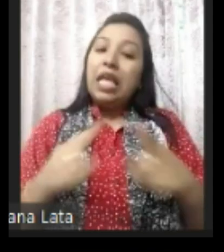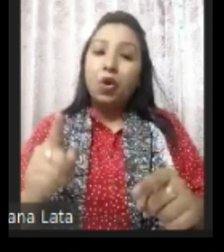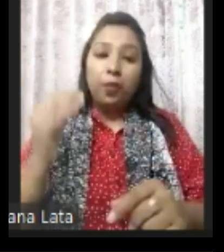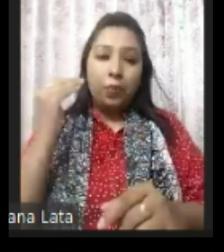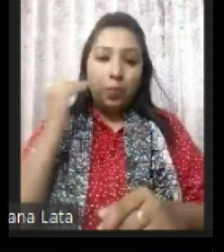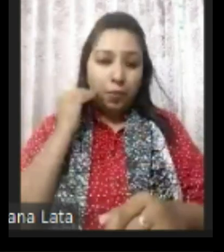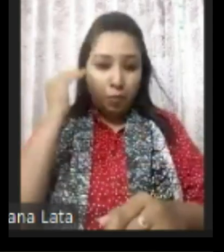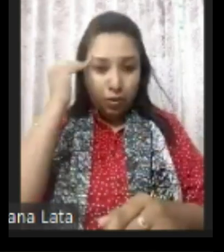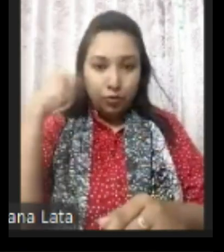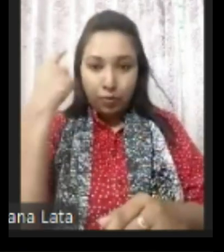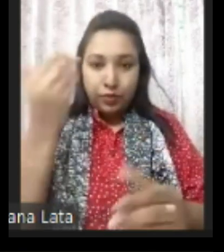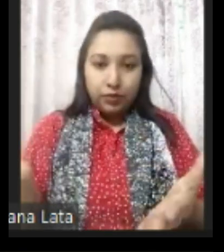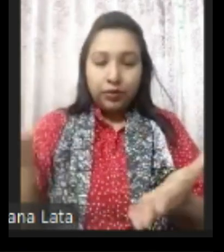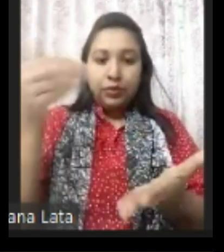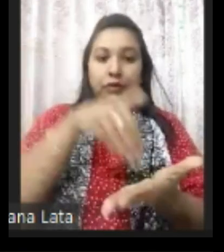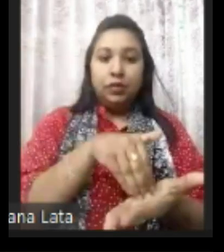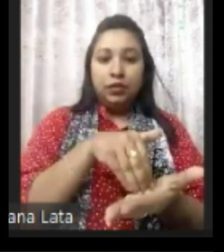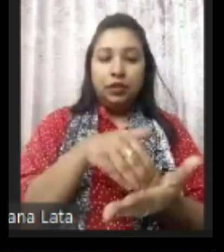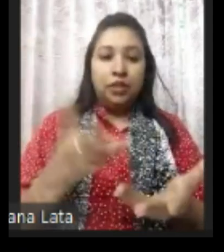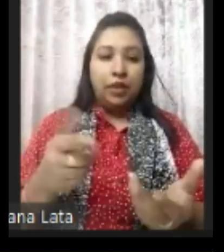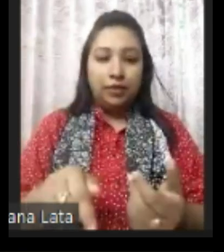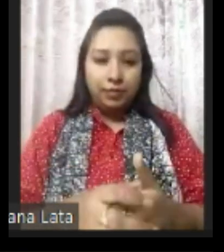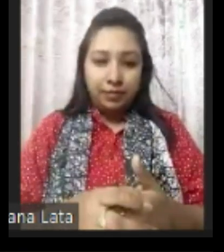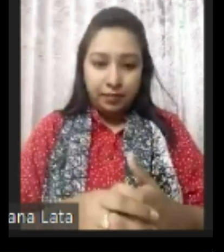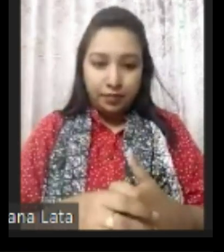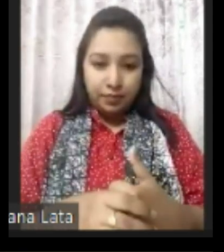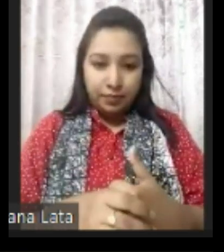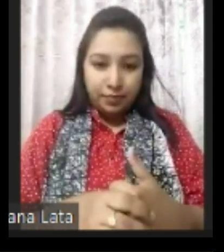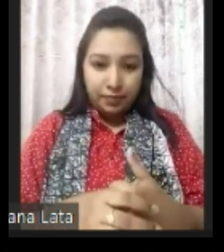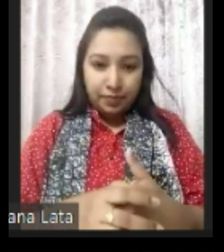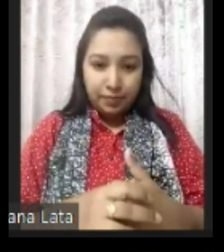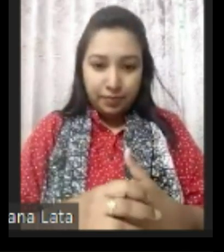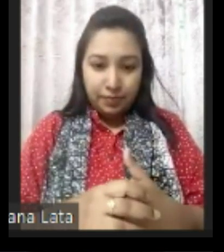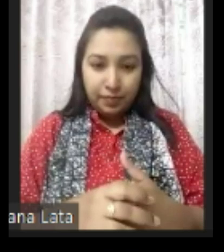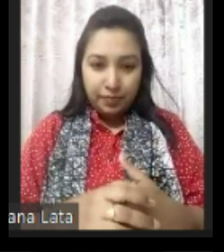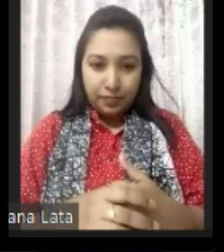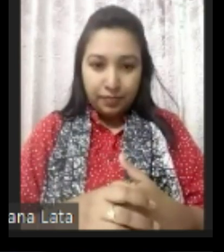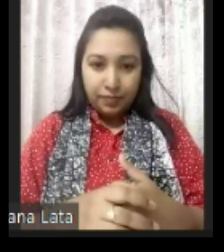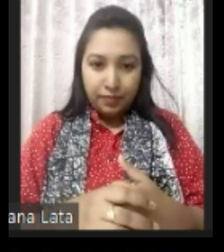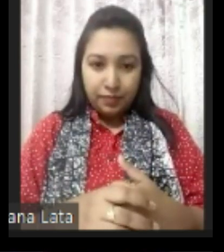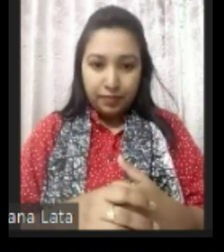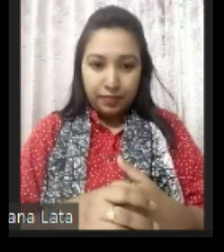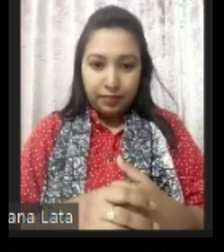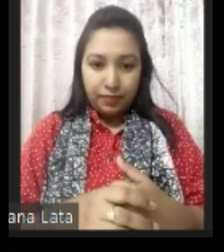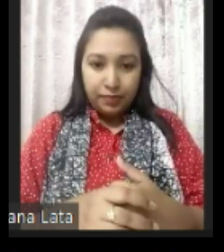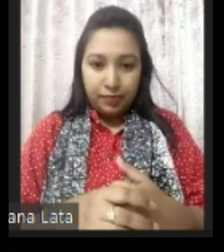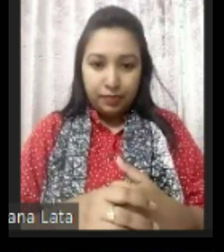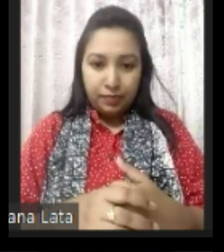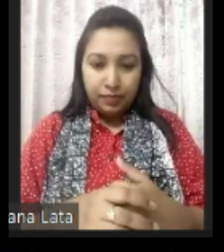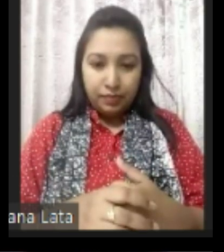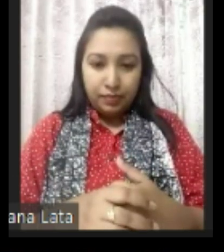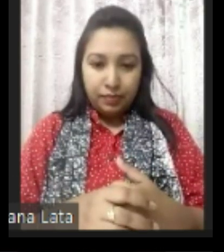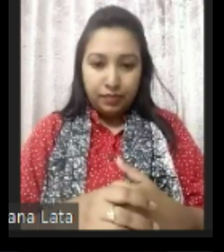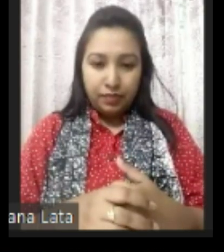may request you to finish in about a minute or so, that'd be great. Oh, okay. Thank you. So when